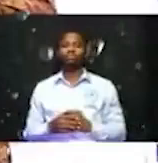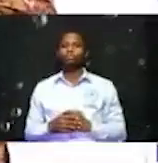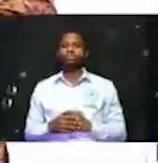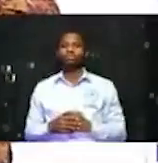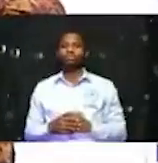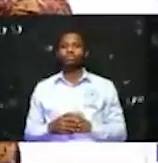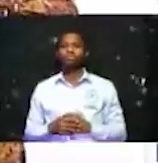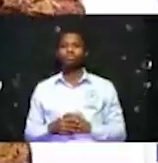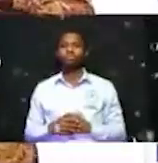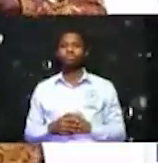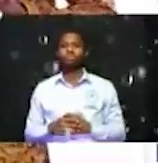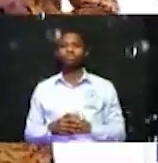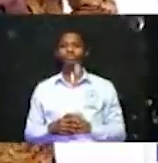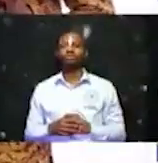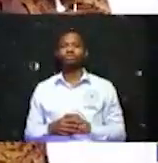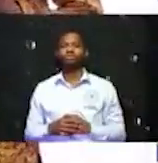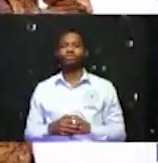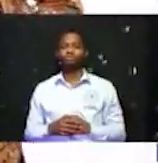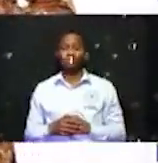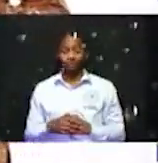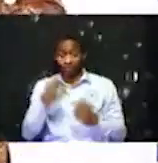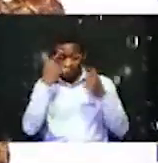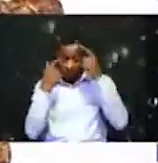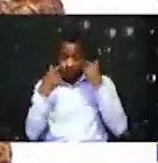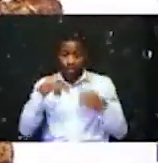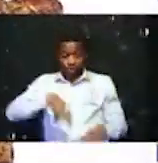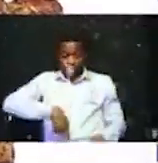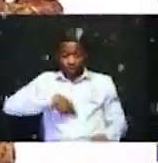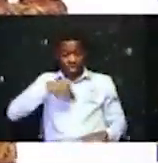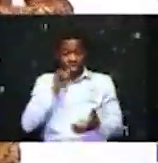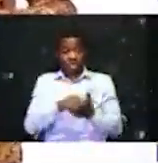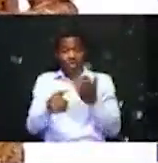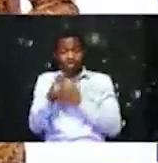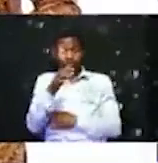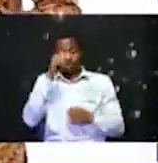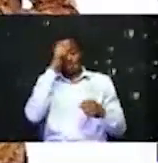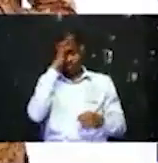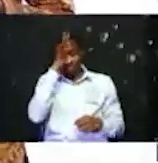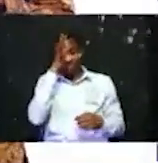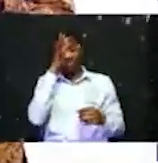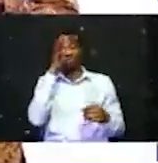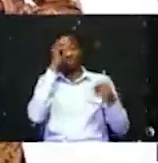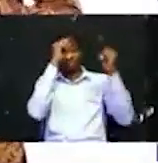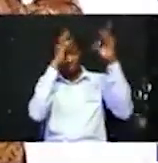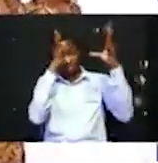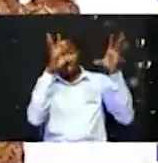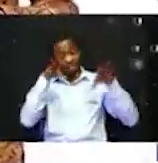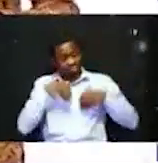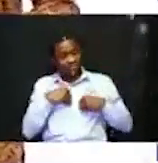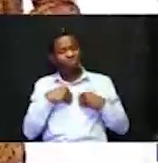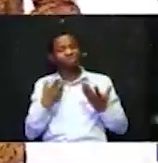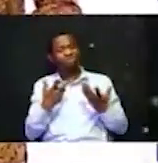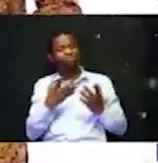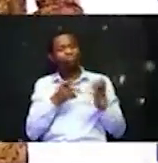Because religion that God our Father accepts as pure and faultless is this: to look after